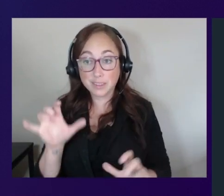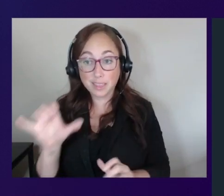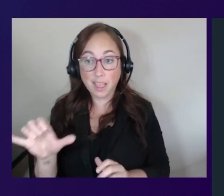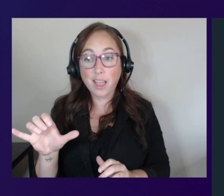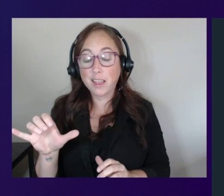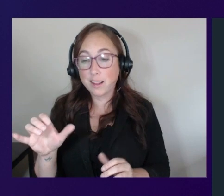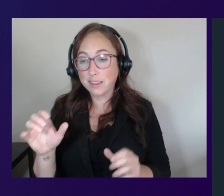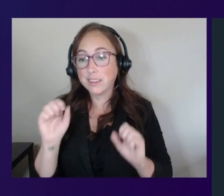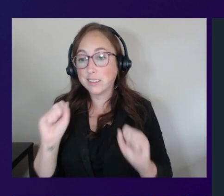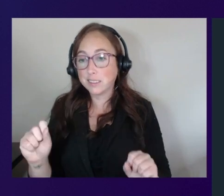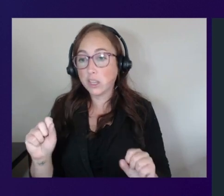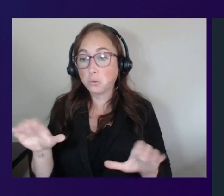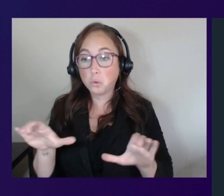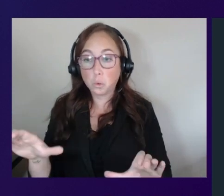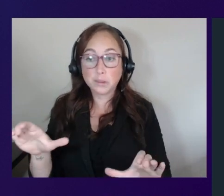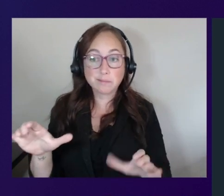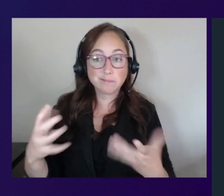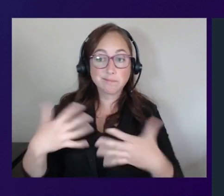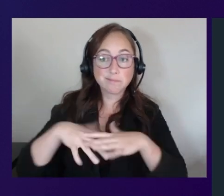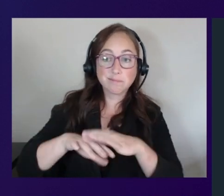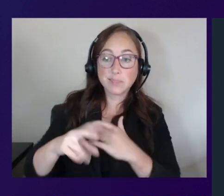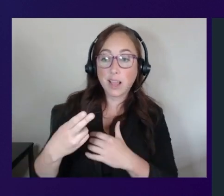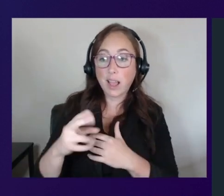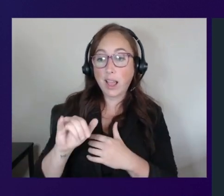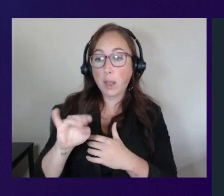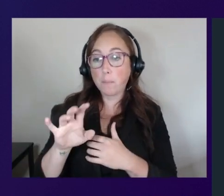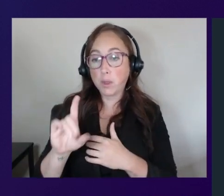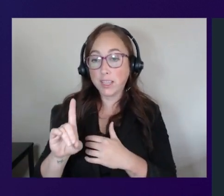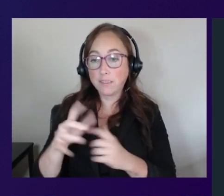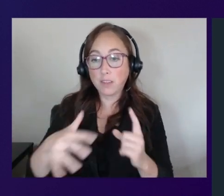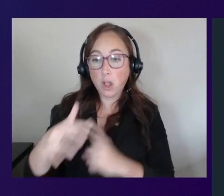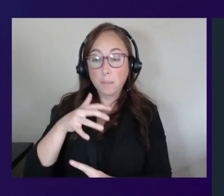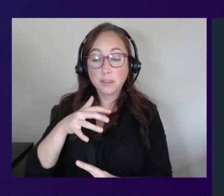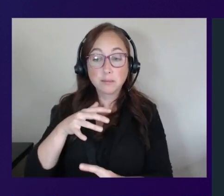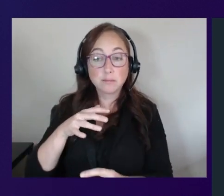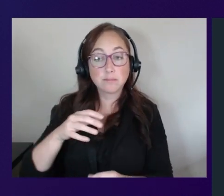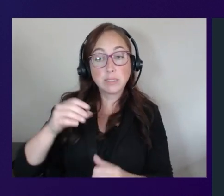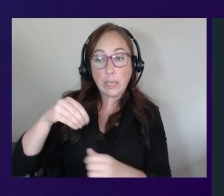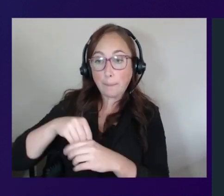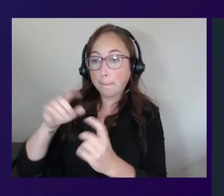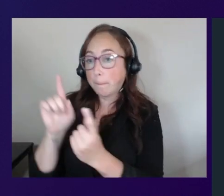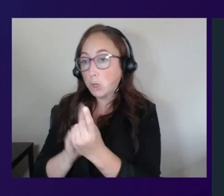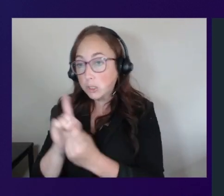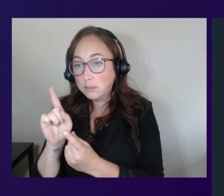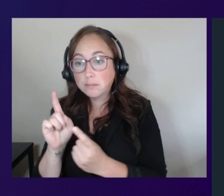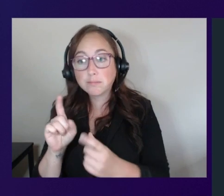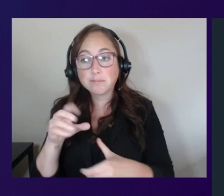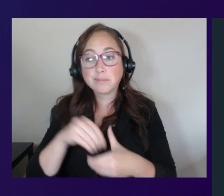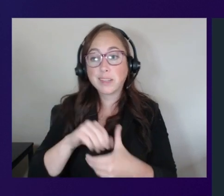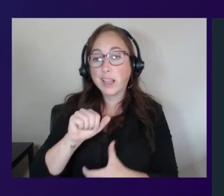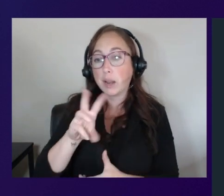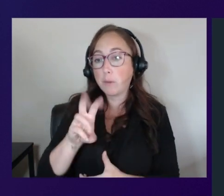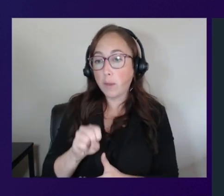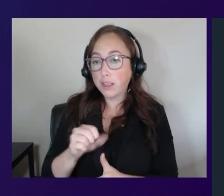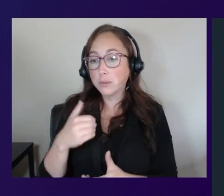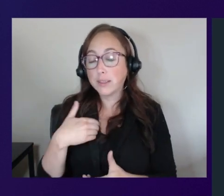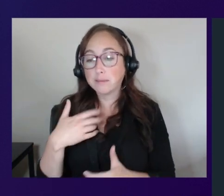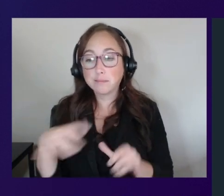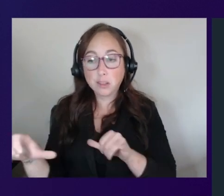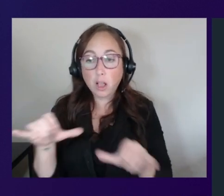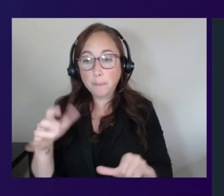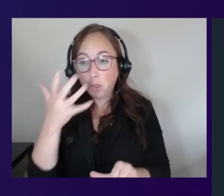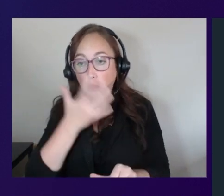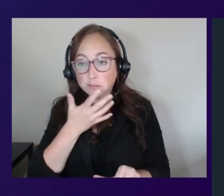hybrid environments. So they can do it in AWS, they can do it on premises, and so they have the ability to provide a common look and feel and management to